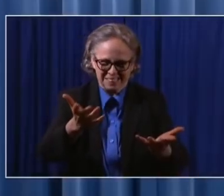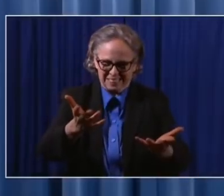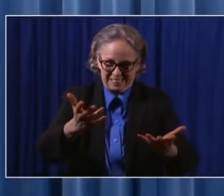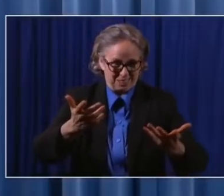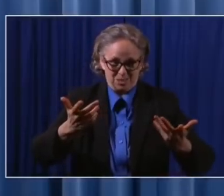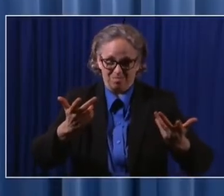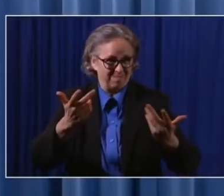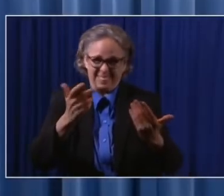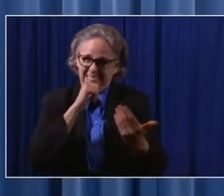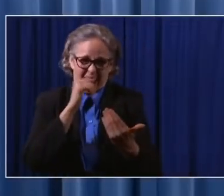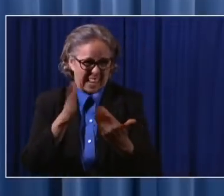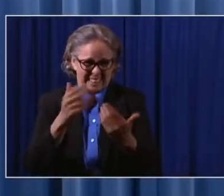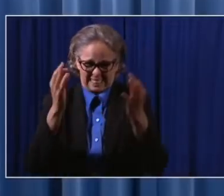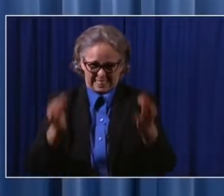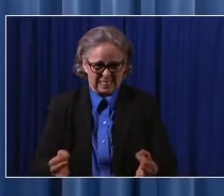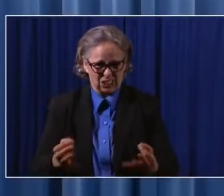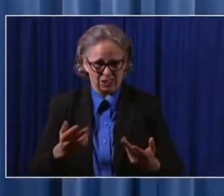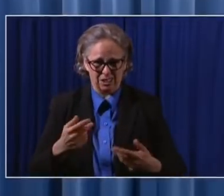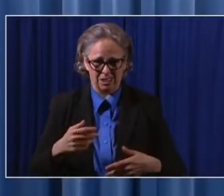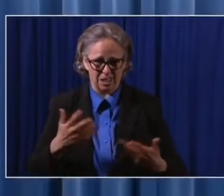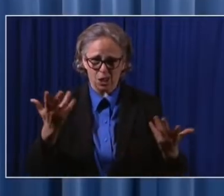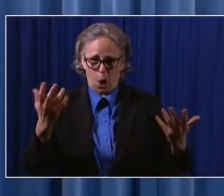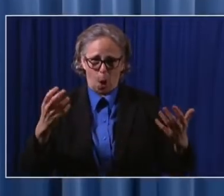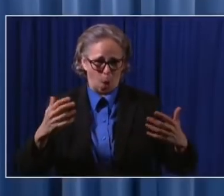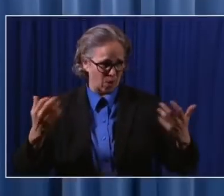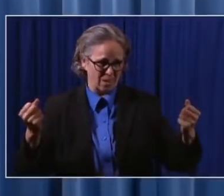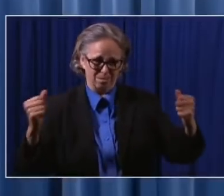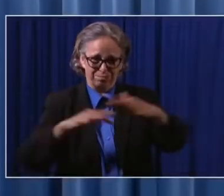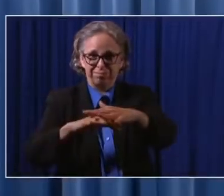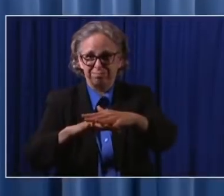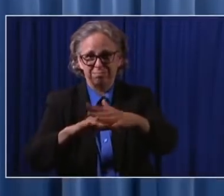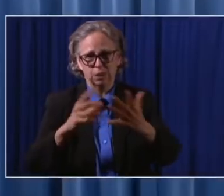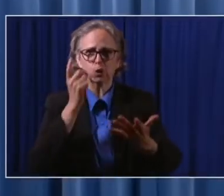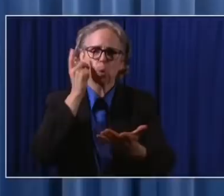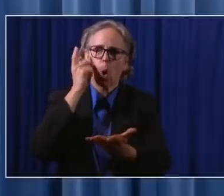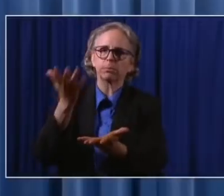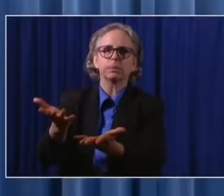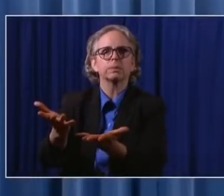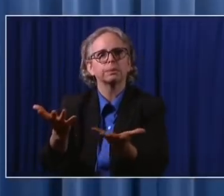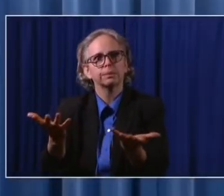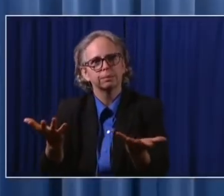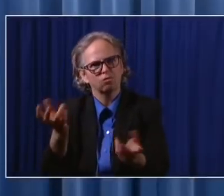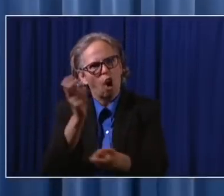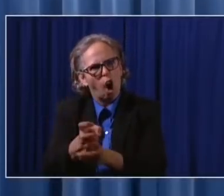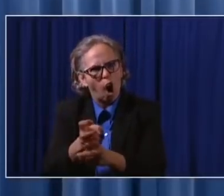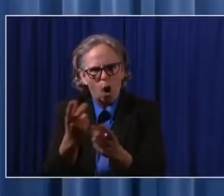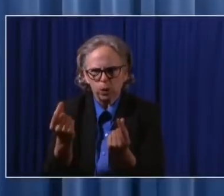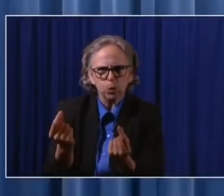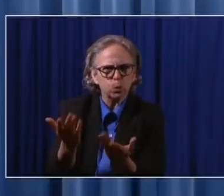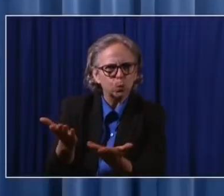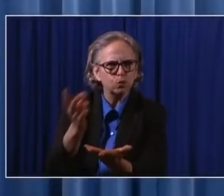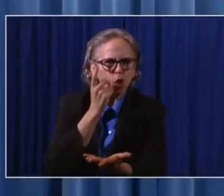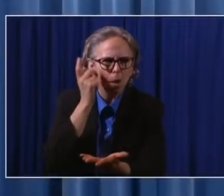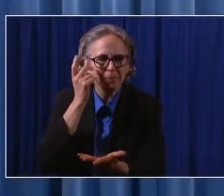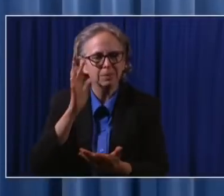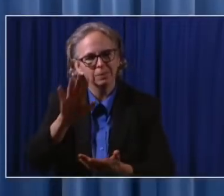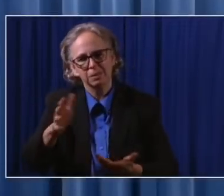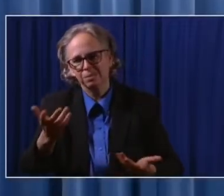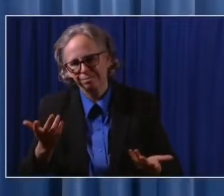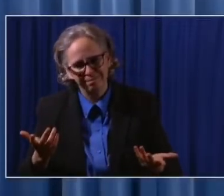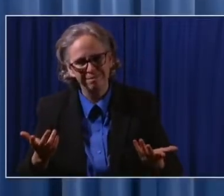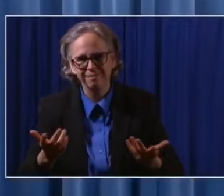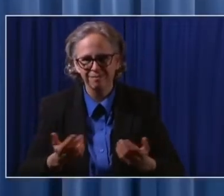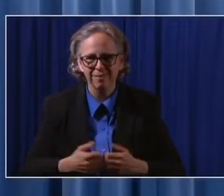in at dorms, but it's also not what not only what goes on in the classroom, but it's obviously what goes